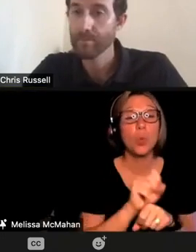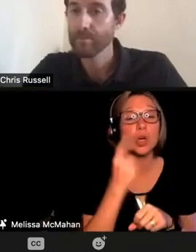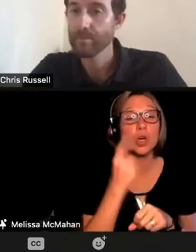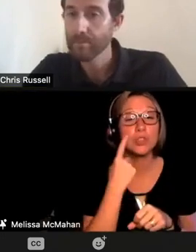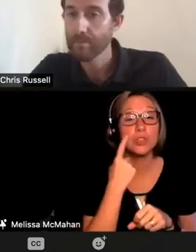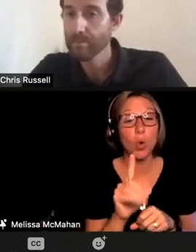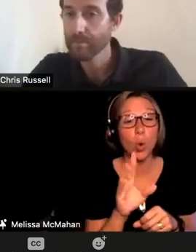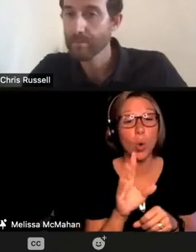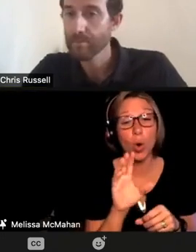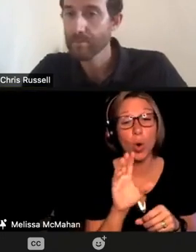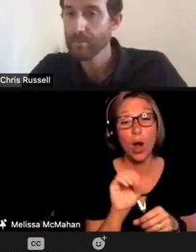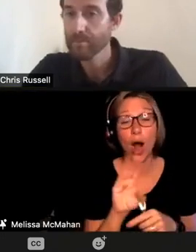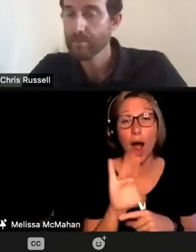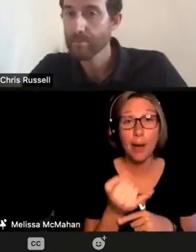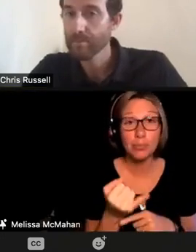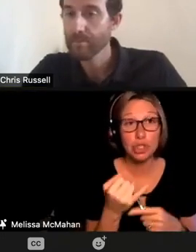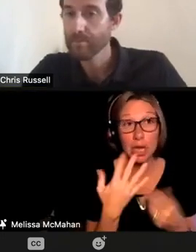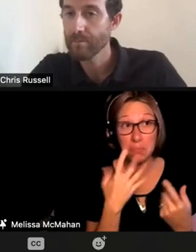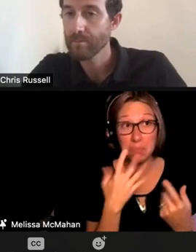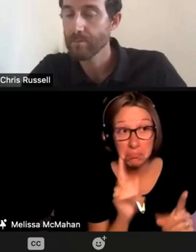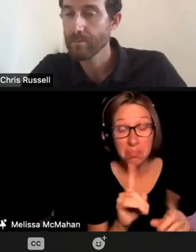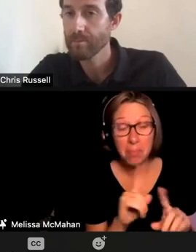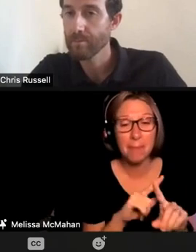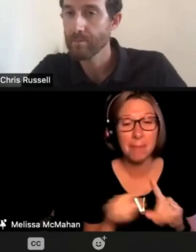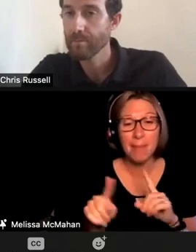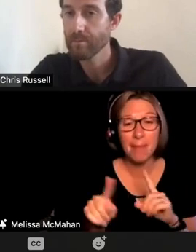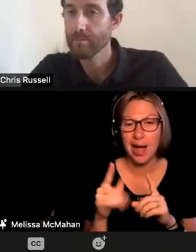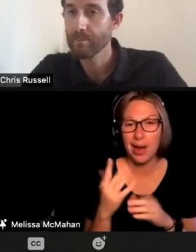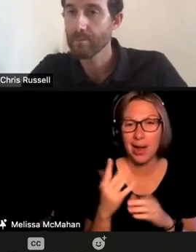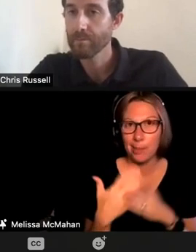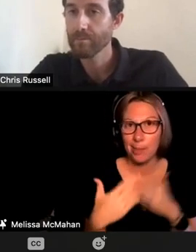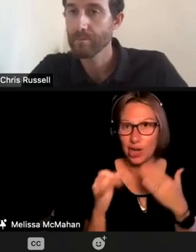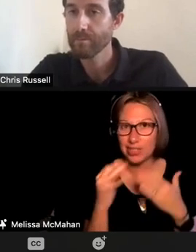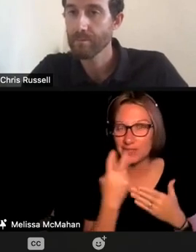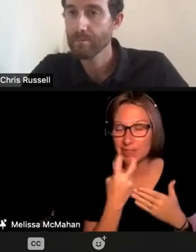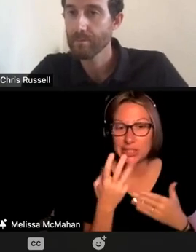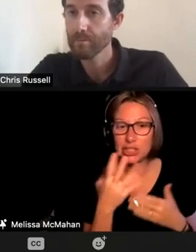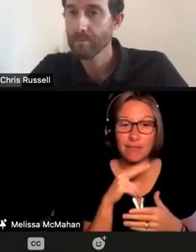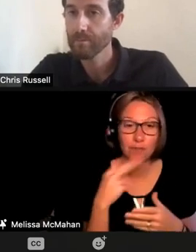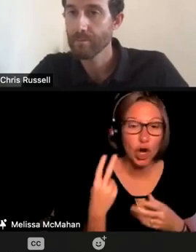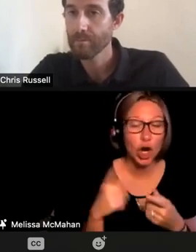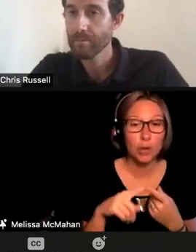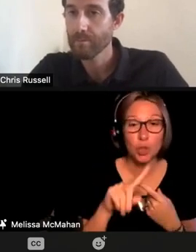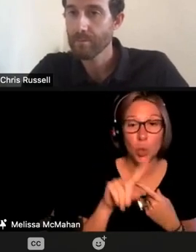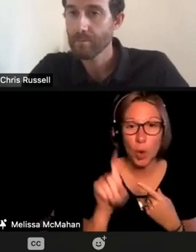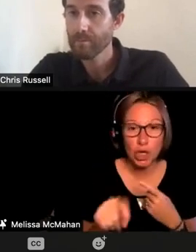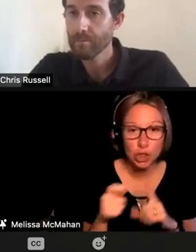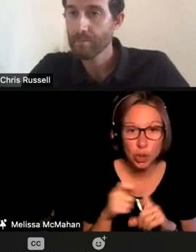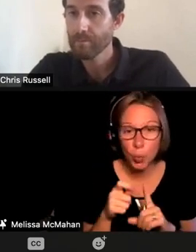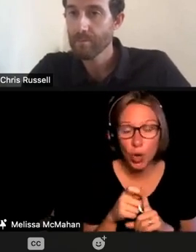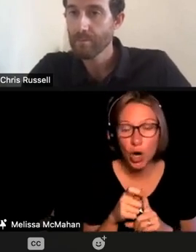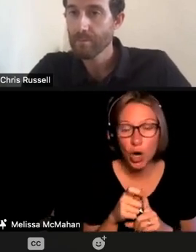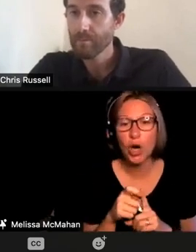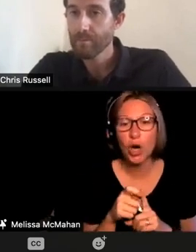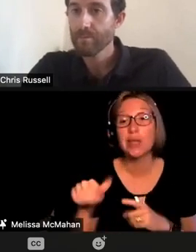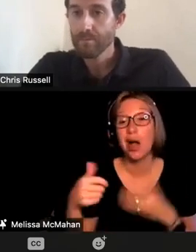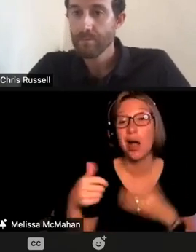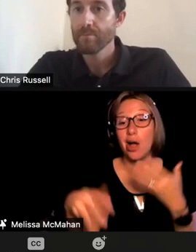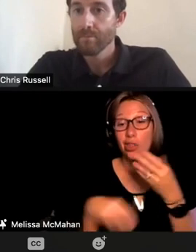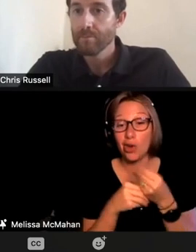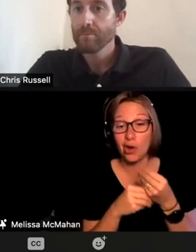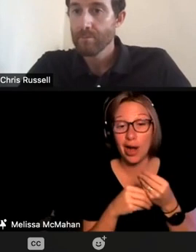other parts of speech? For example, verbs, question words, etc. And that led to another question about core vocabulary